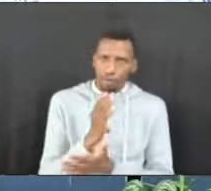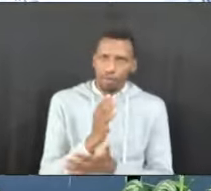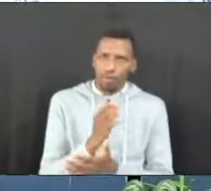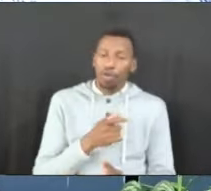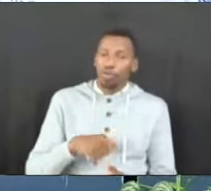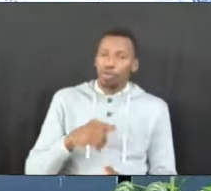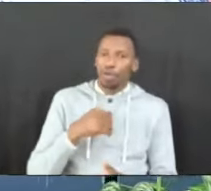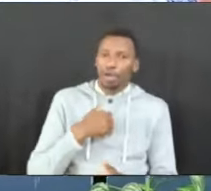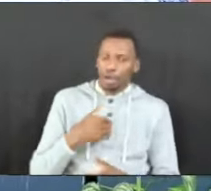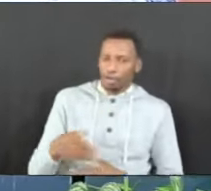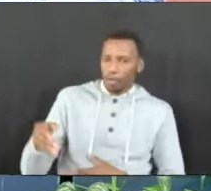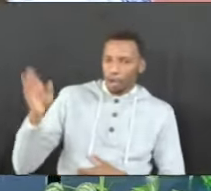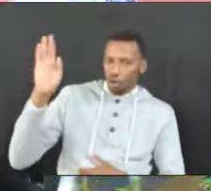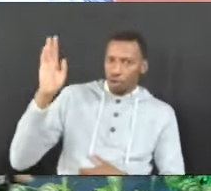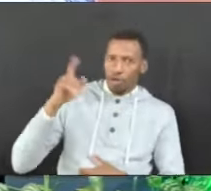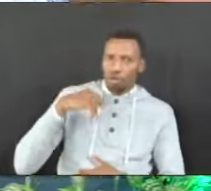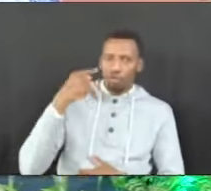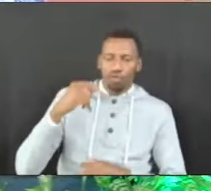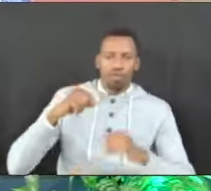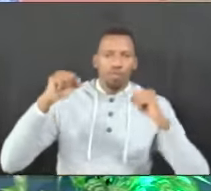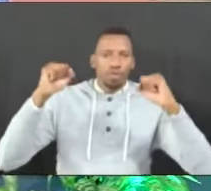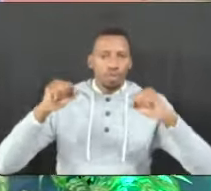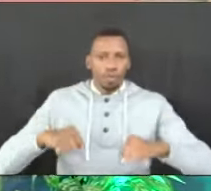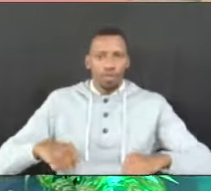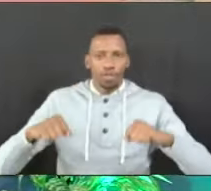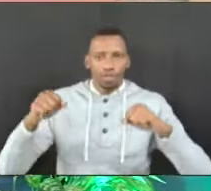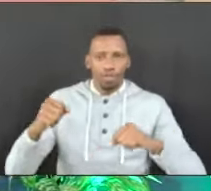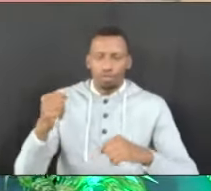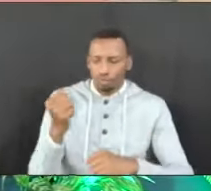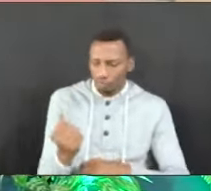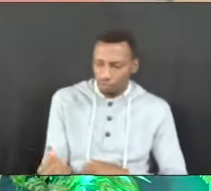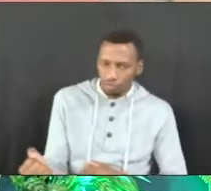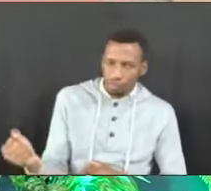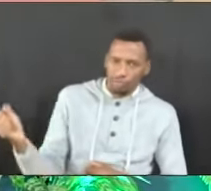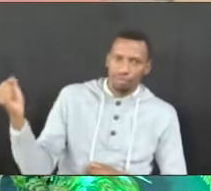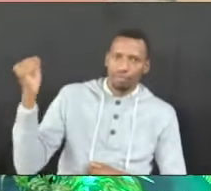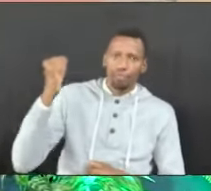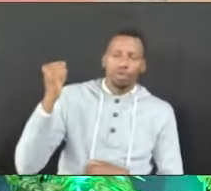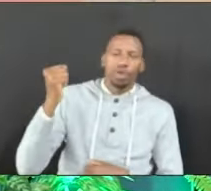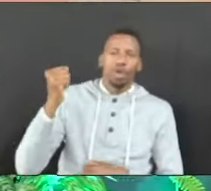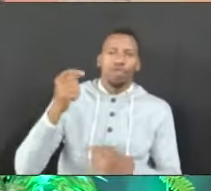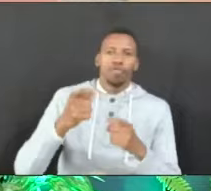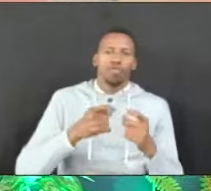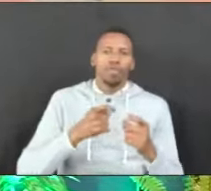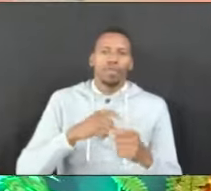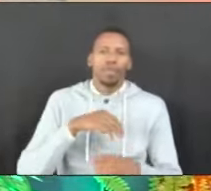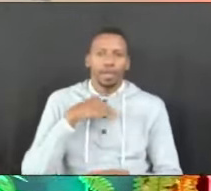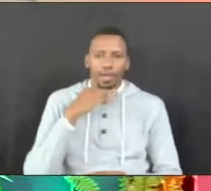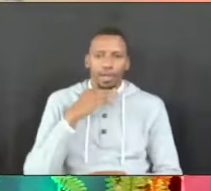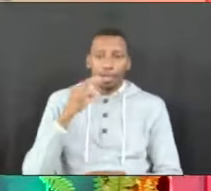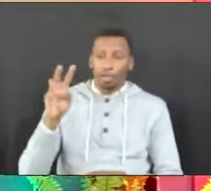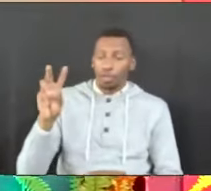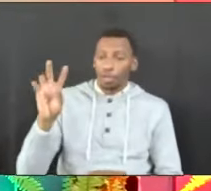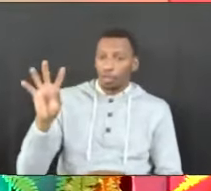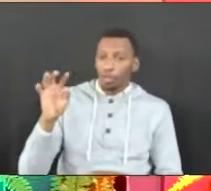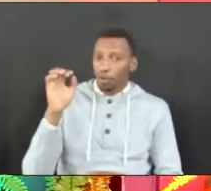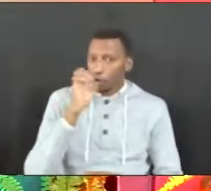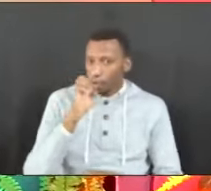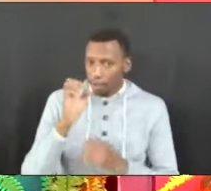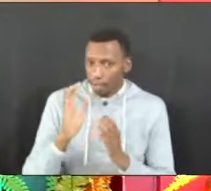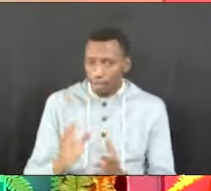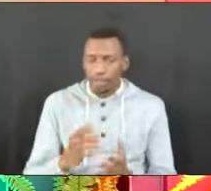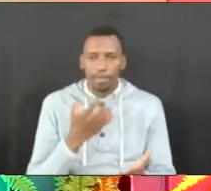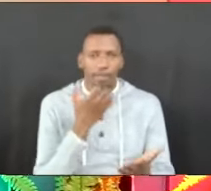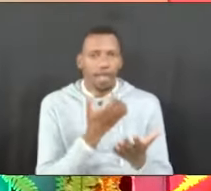God who is able to raise from the dead. The 24 elders are evidence that Jesus Christ, when